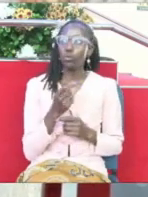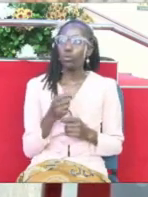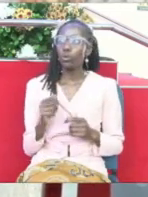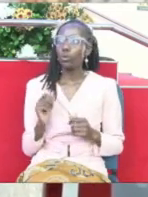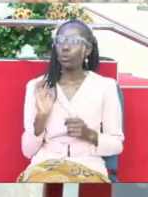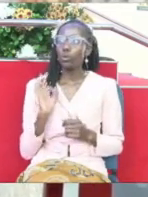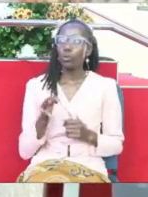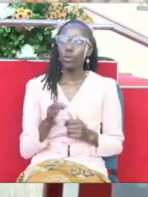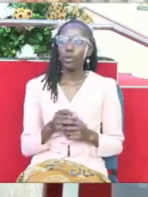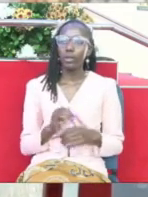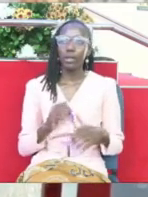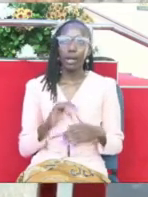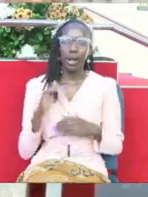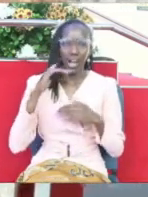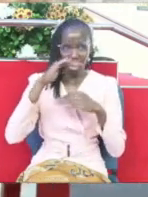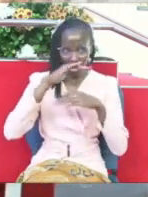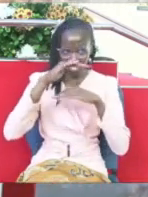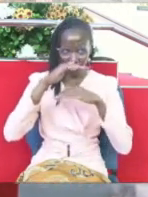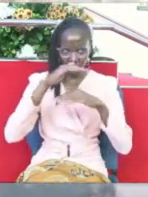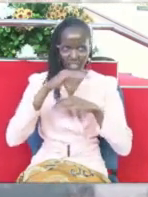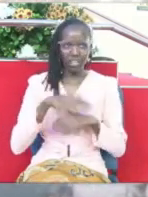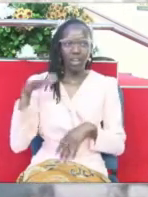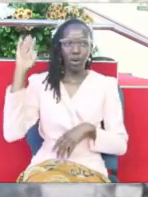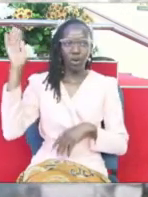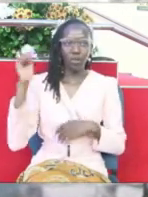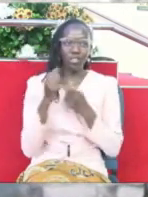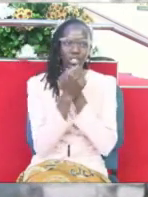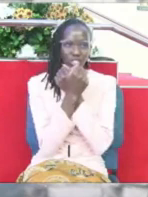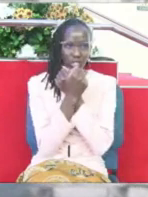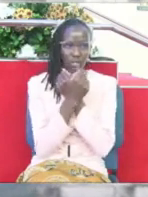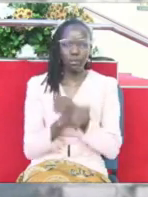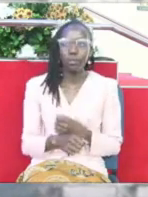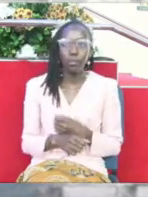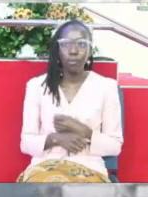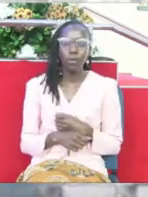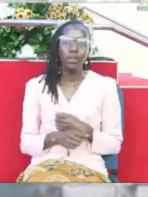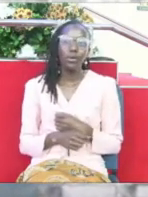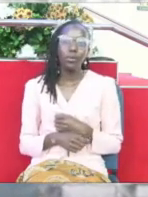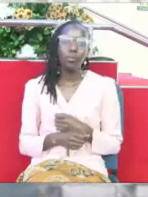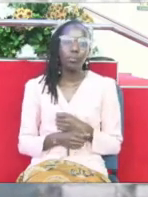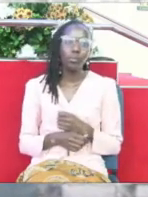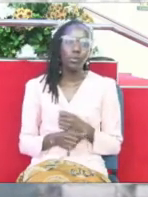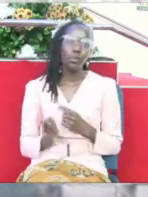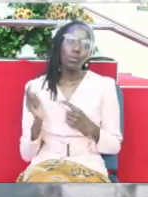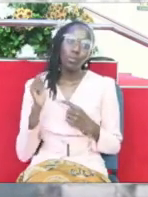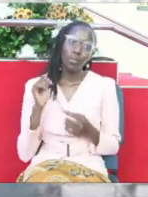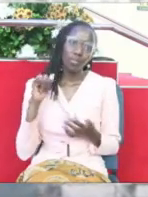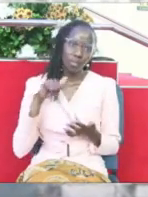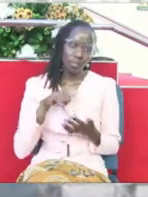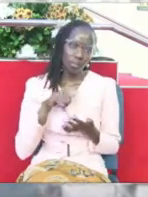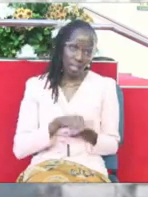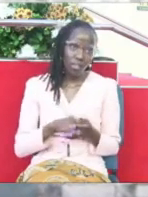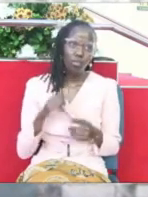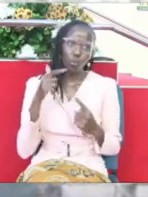ya uvuli ya Mungu mkuu. Praise the name of the Lord. Amen. Only then when you have chosen to dwell in the secret place of the Most High. Ni